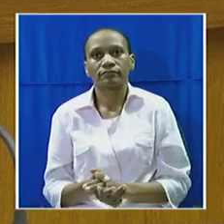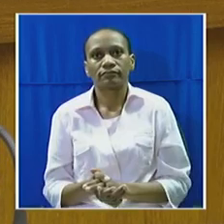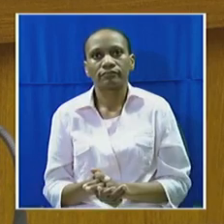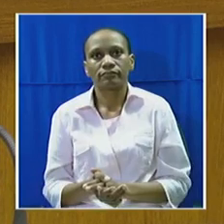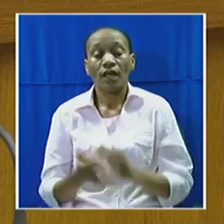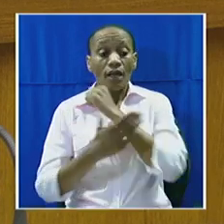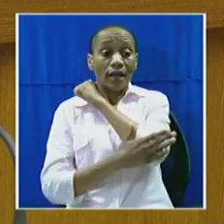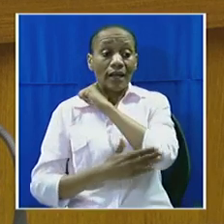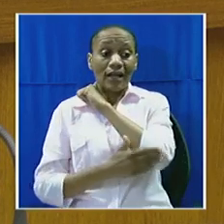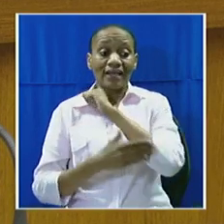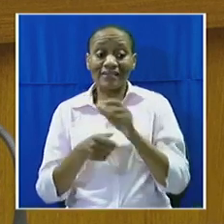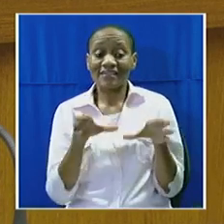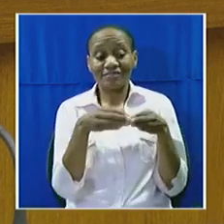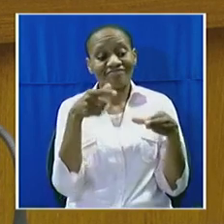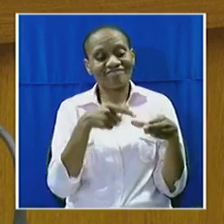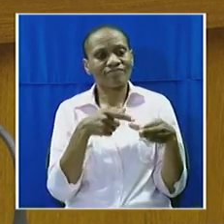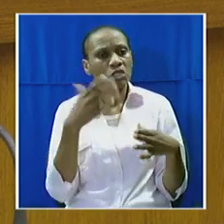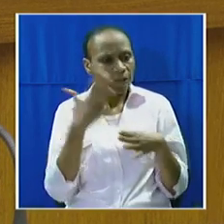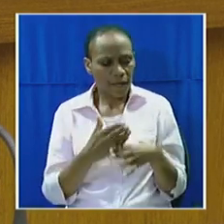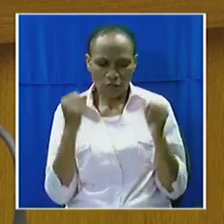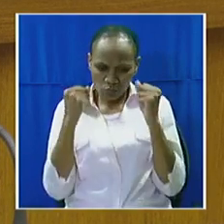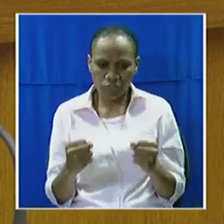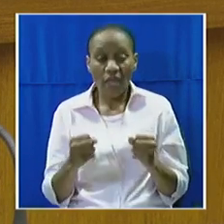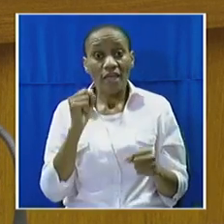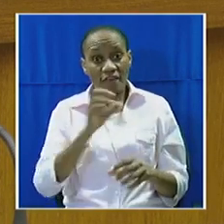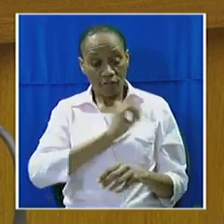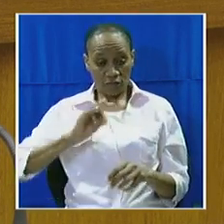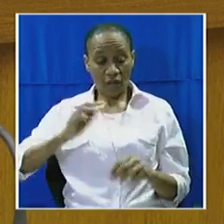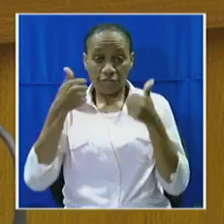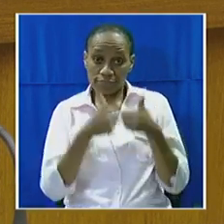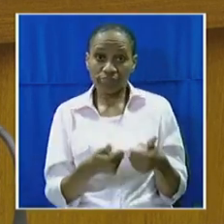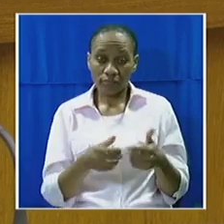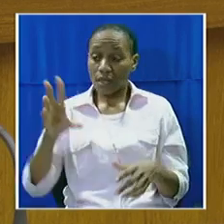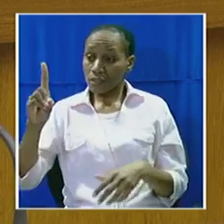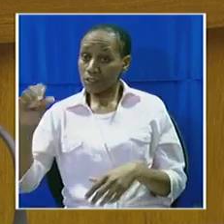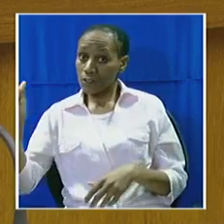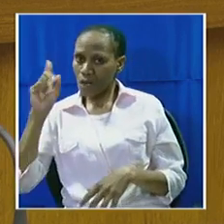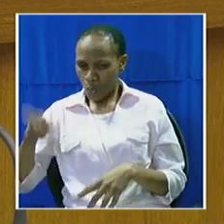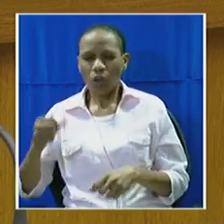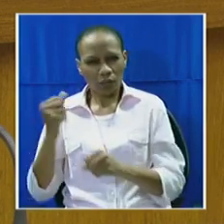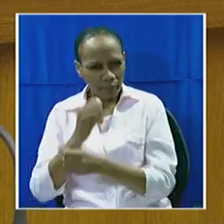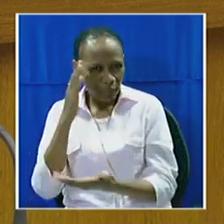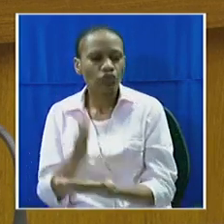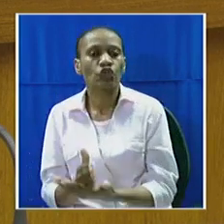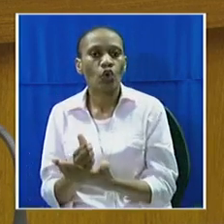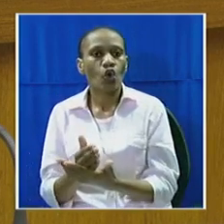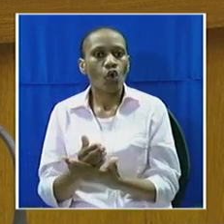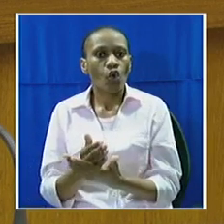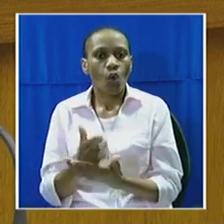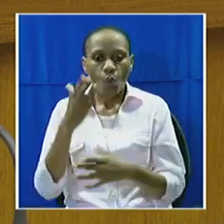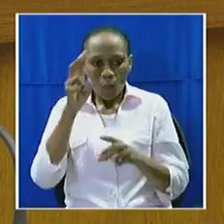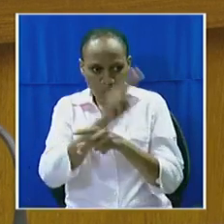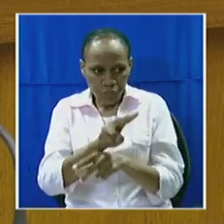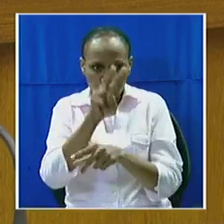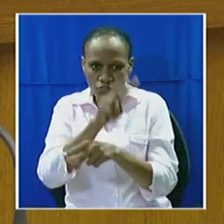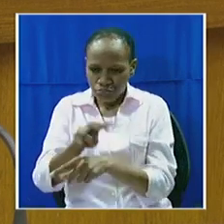A country is only as resilient as its workforce. The DA will certainly be undertaking to do numerous oversight